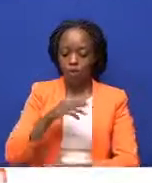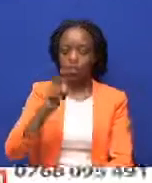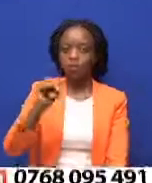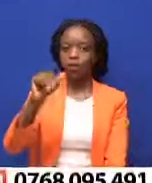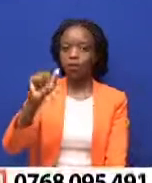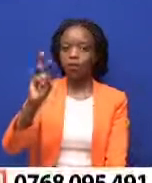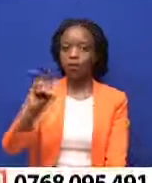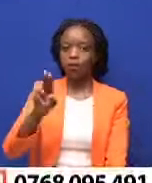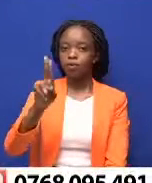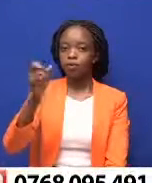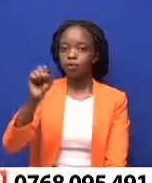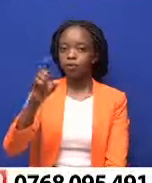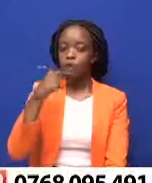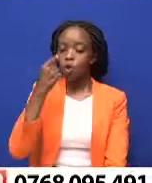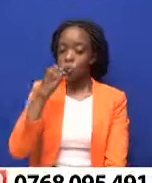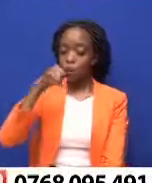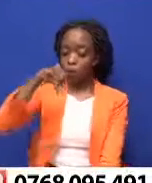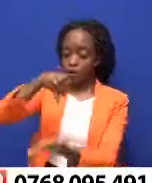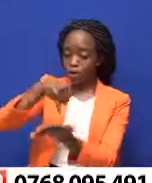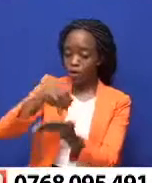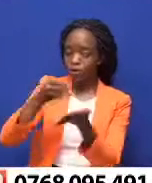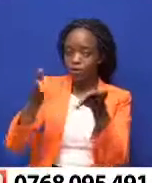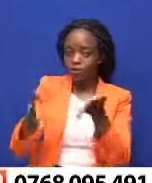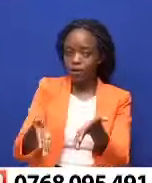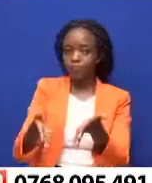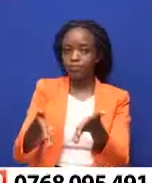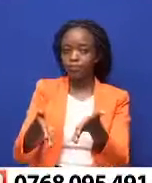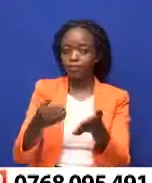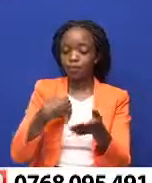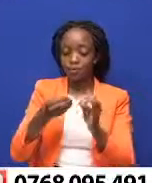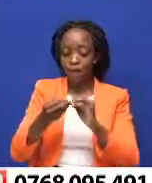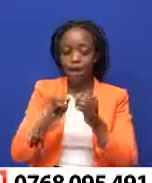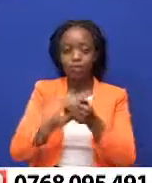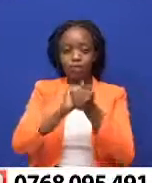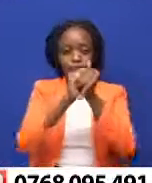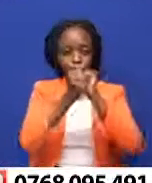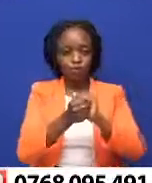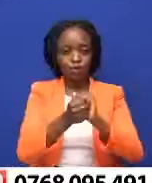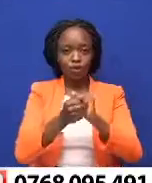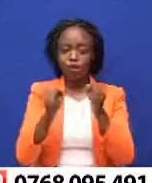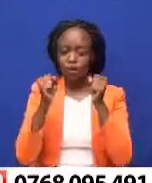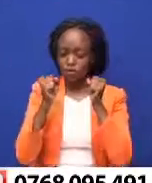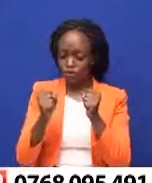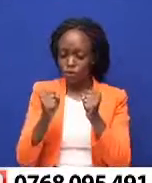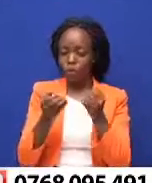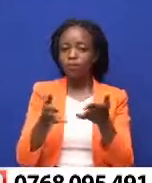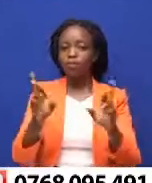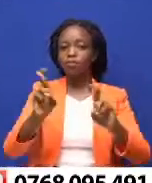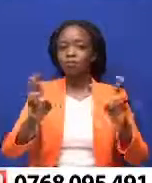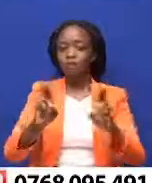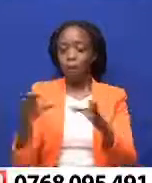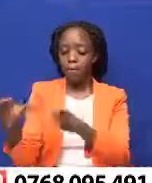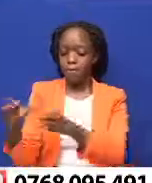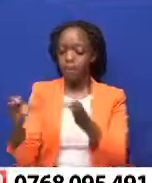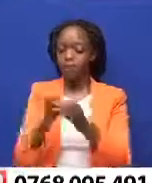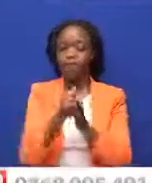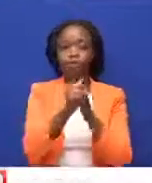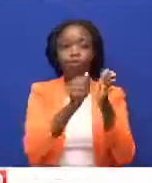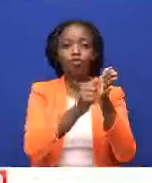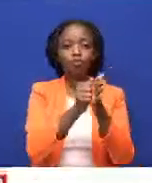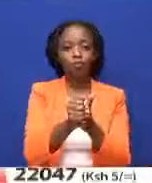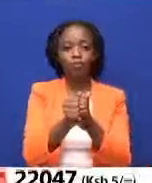was present in today's NEC. And we had the resolutions which we affirmed that our party leadership is